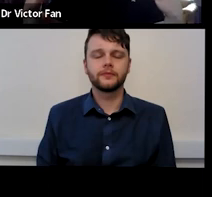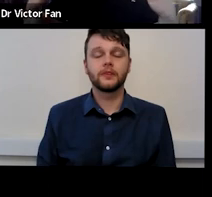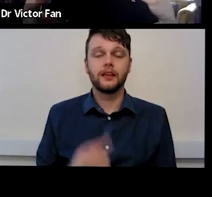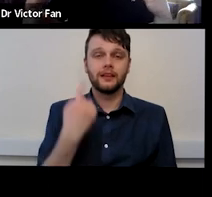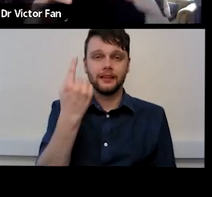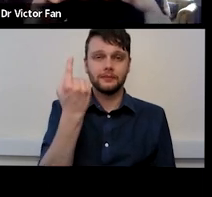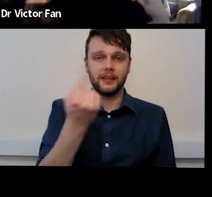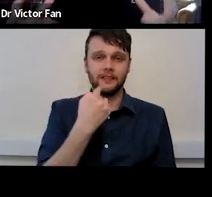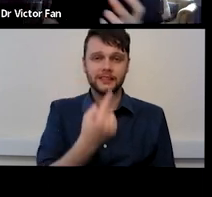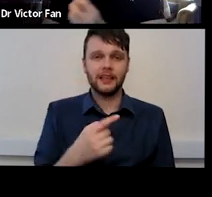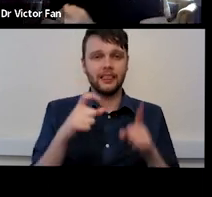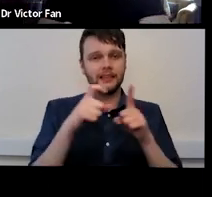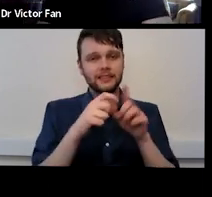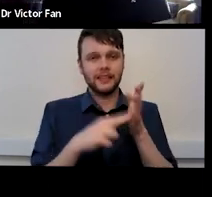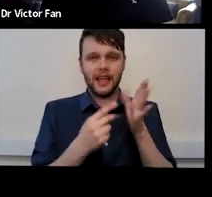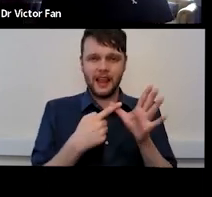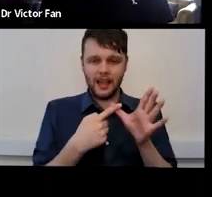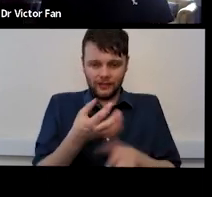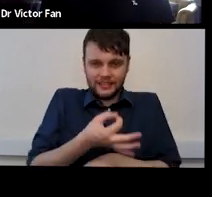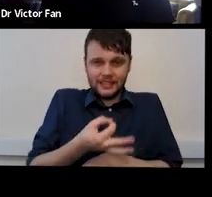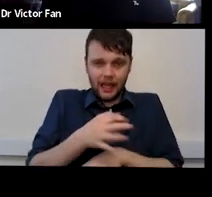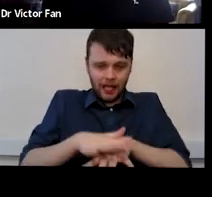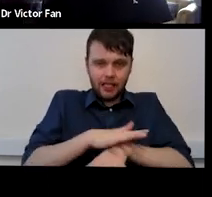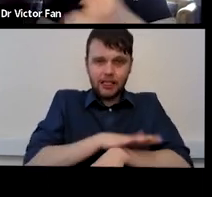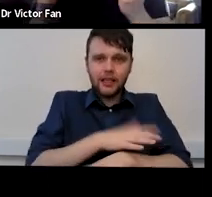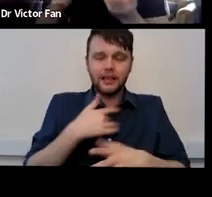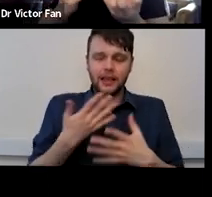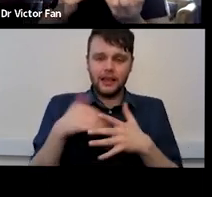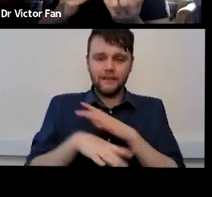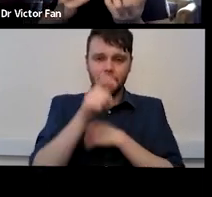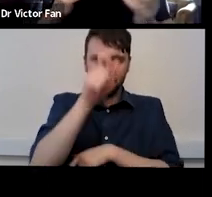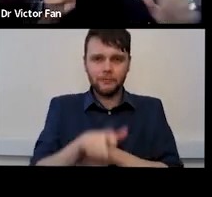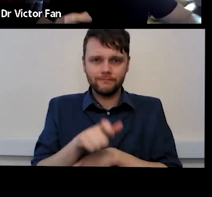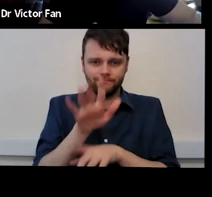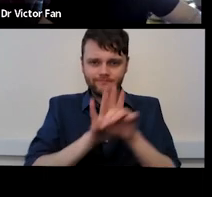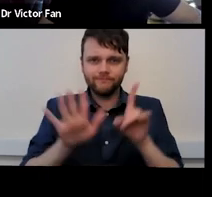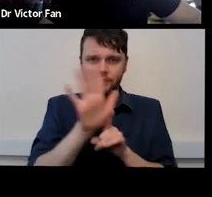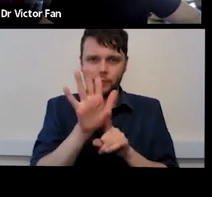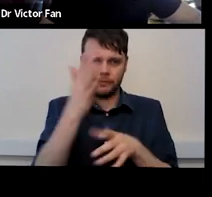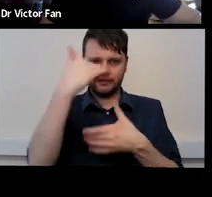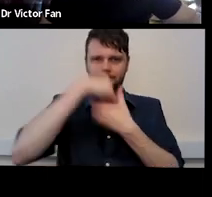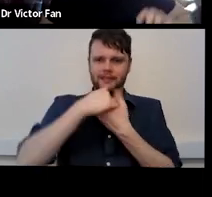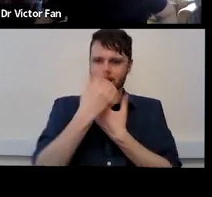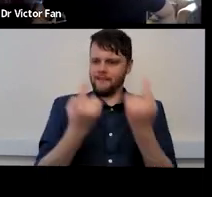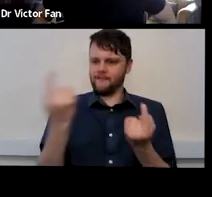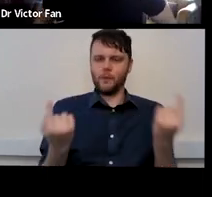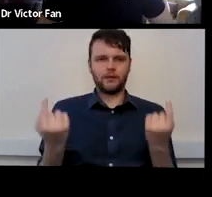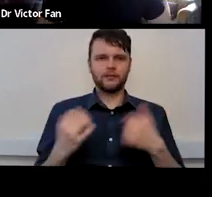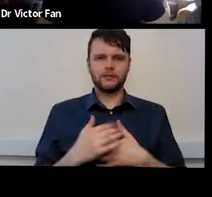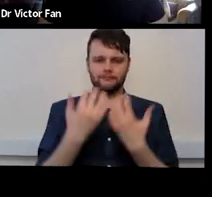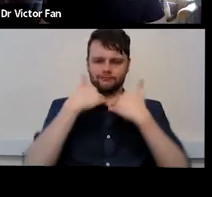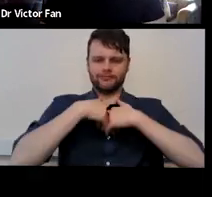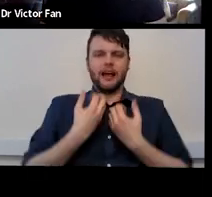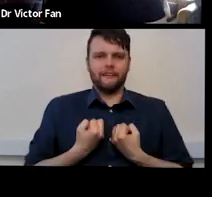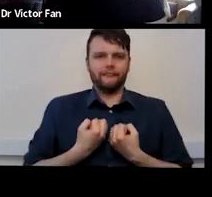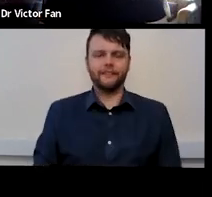like the cells of the nation would be instilled into every single body. Now, as